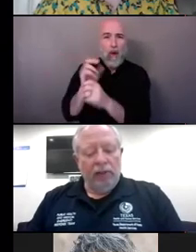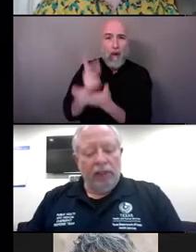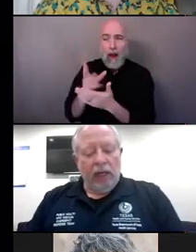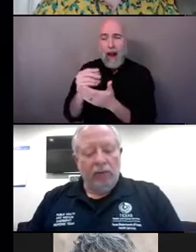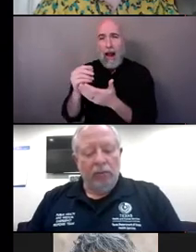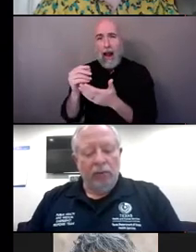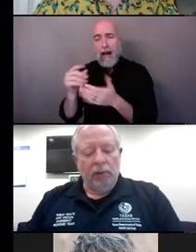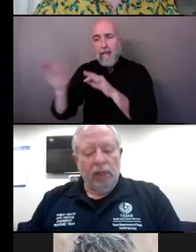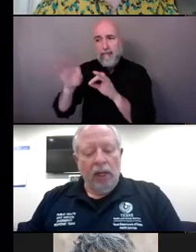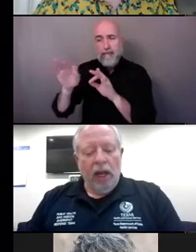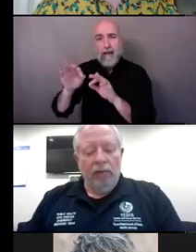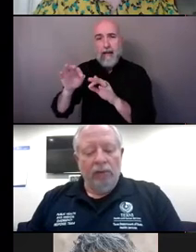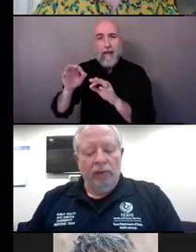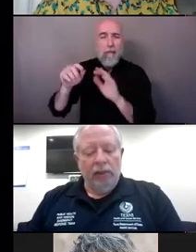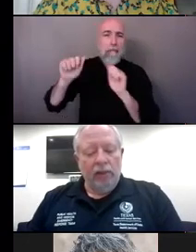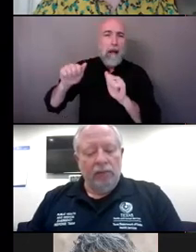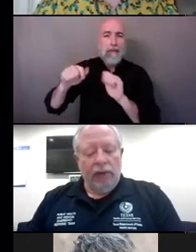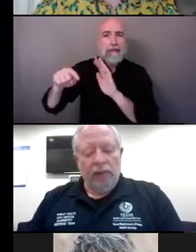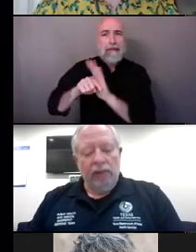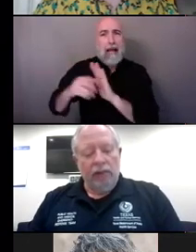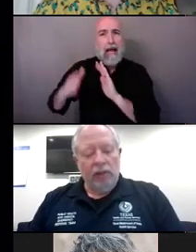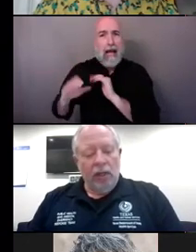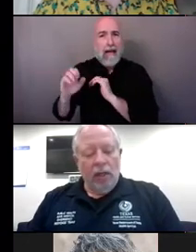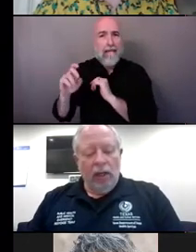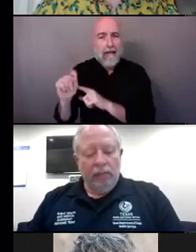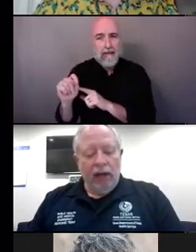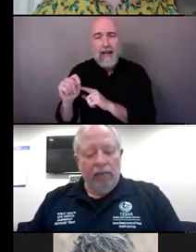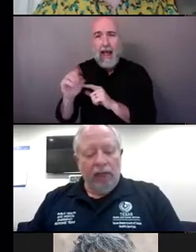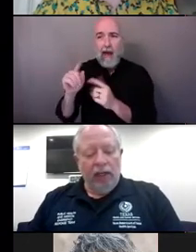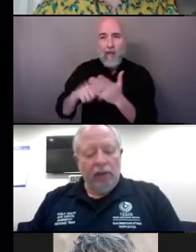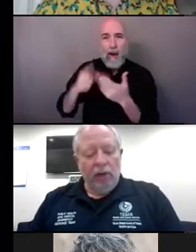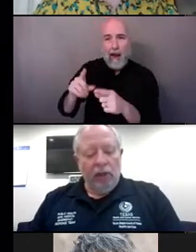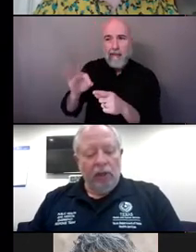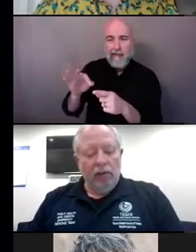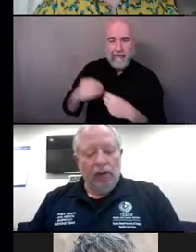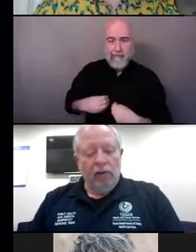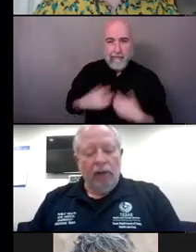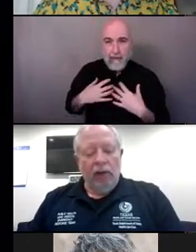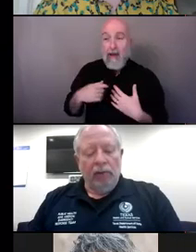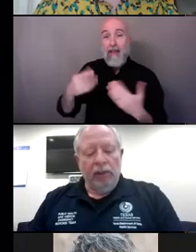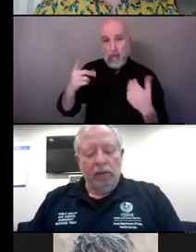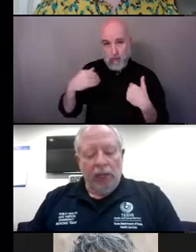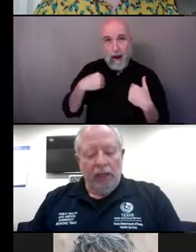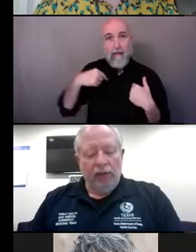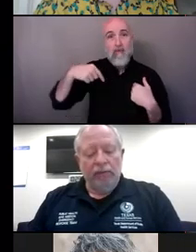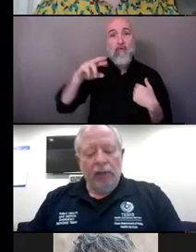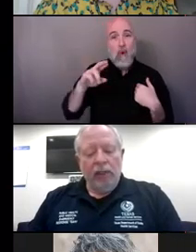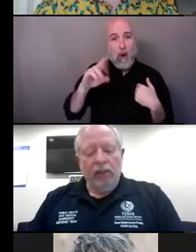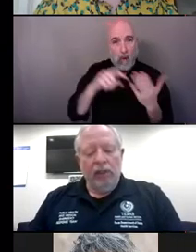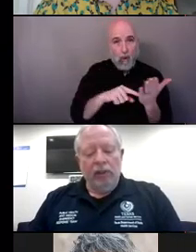side effects and how to report adverse events. These fact sheets have a QR code and are available in